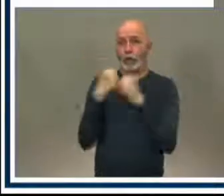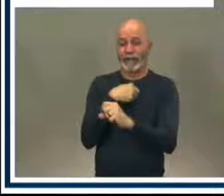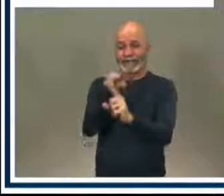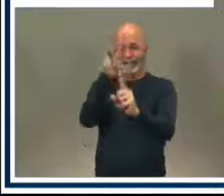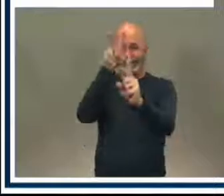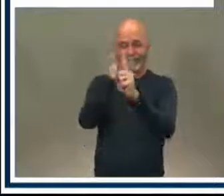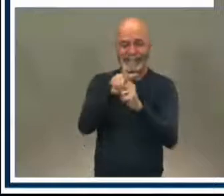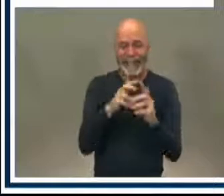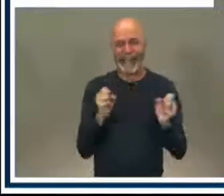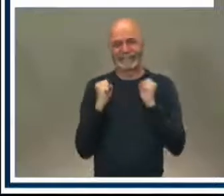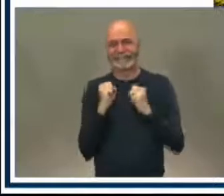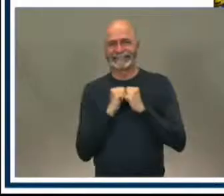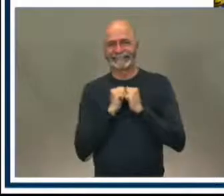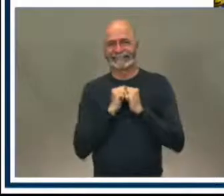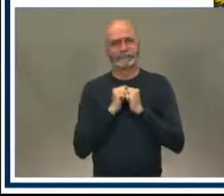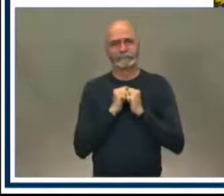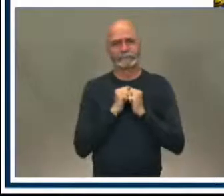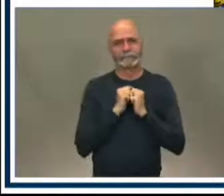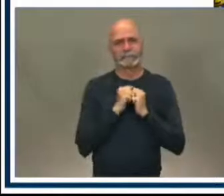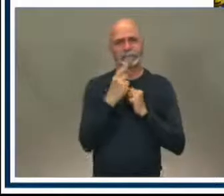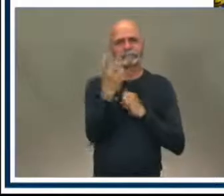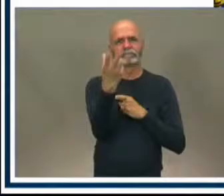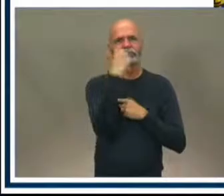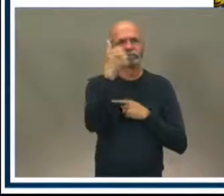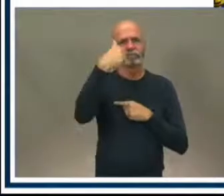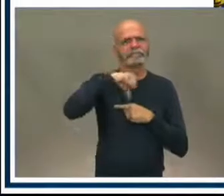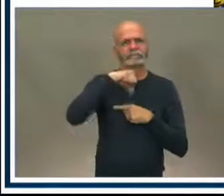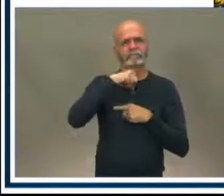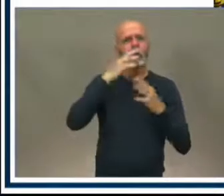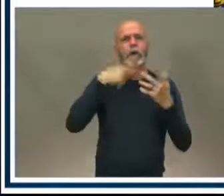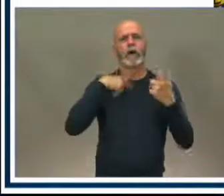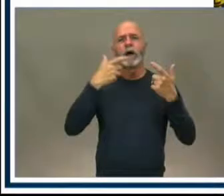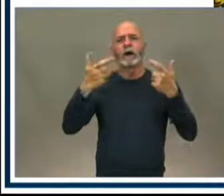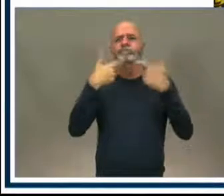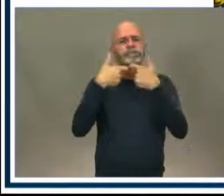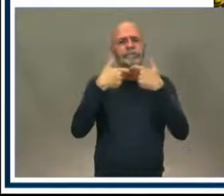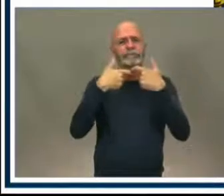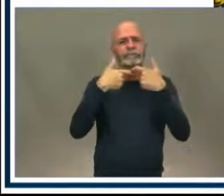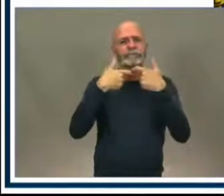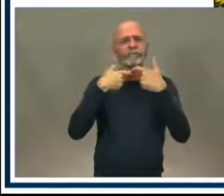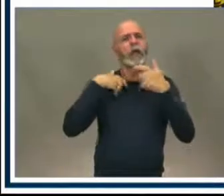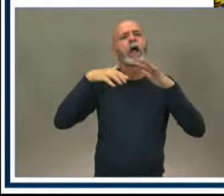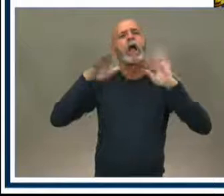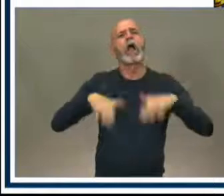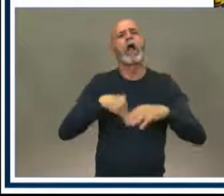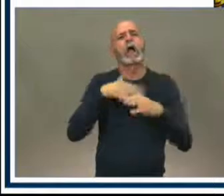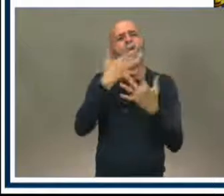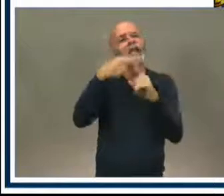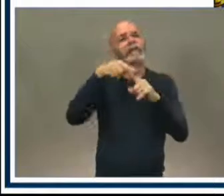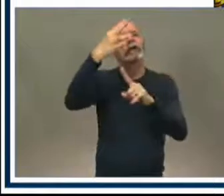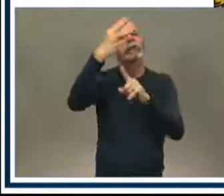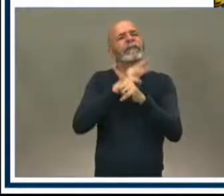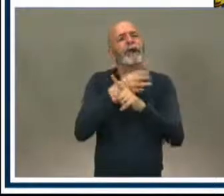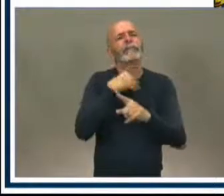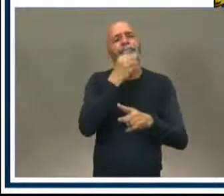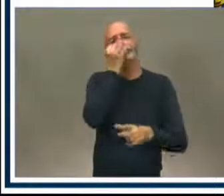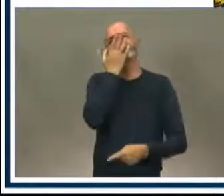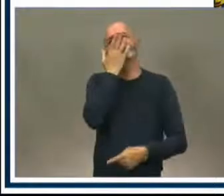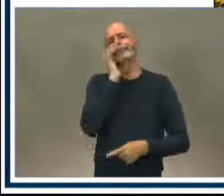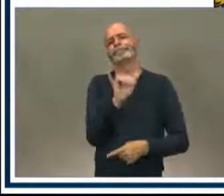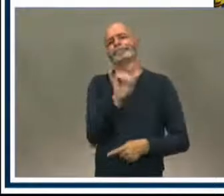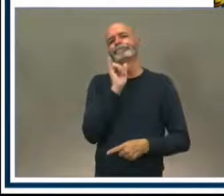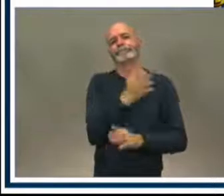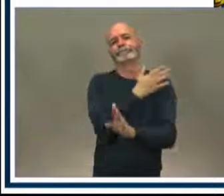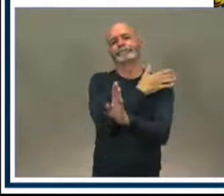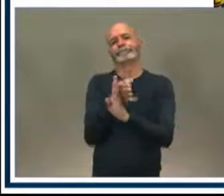mark. Dr. Strang, regarding the recommended 8-week interval between vaccines, why is the province giving people the